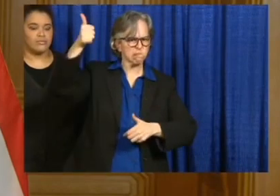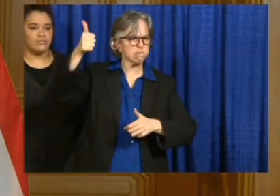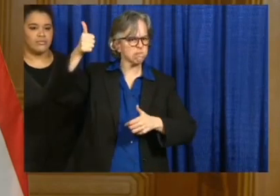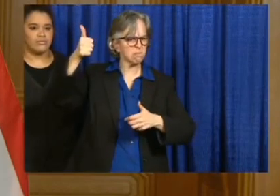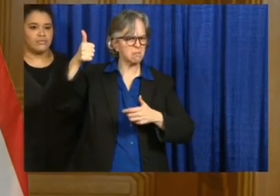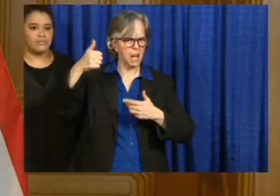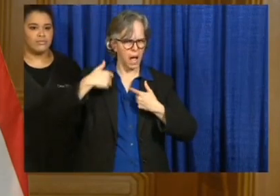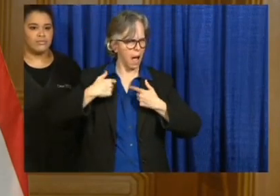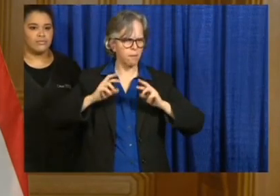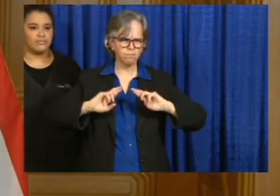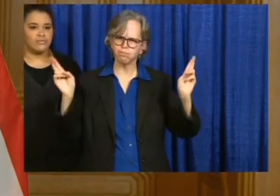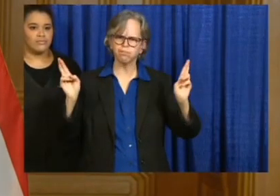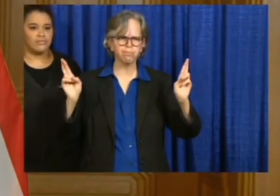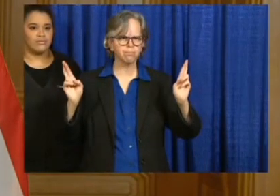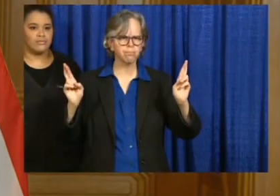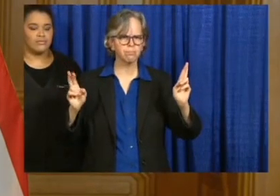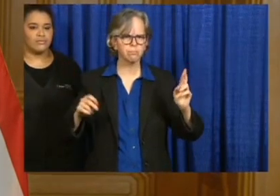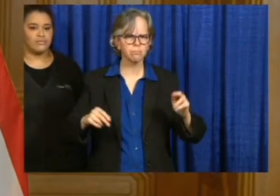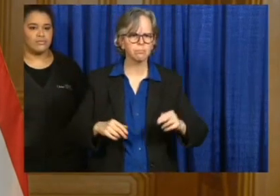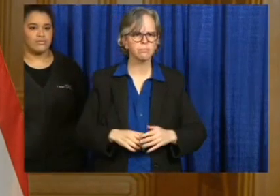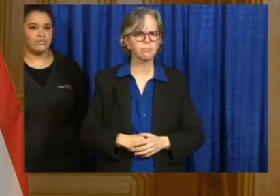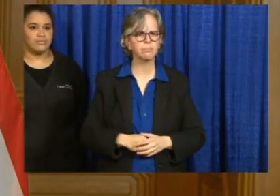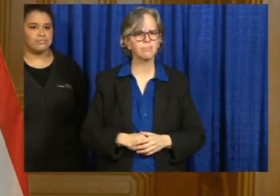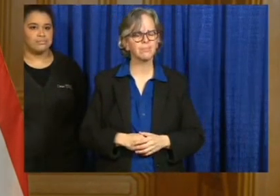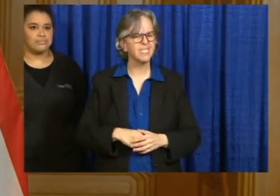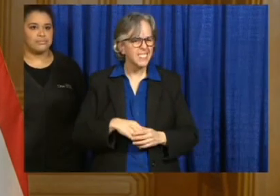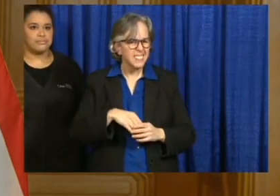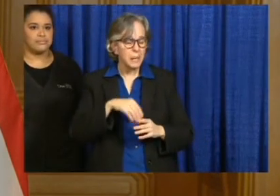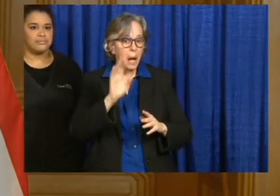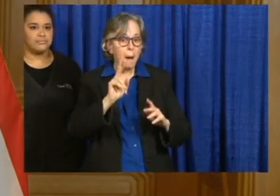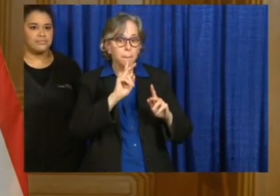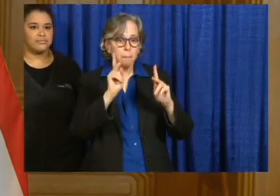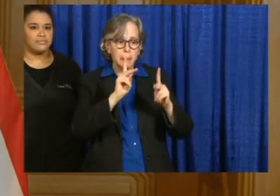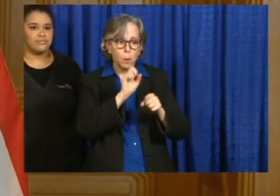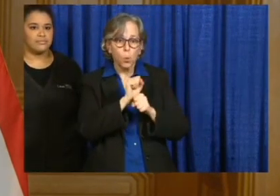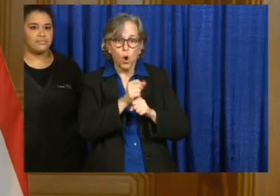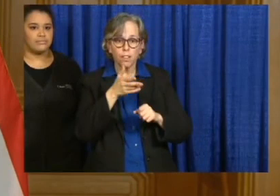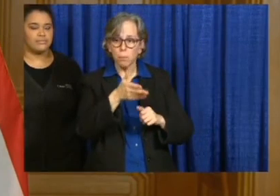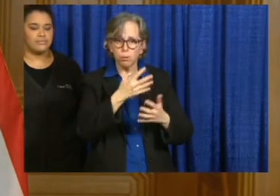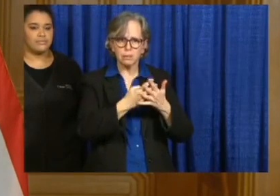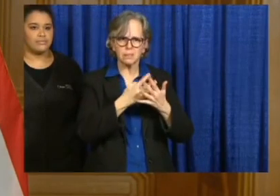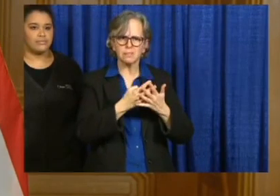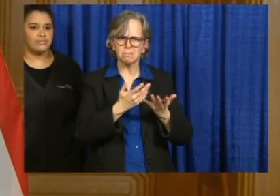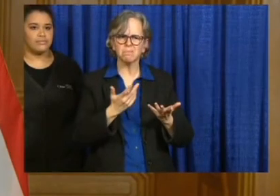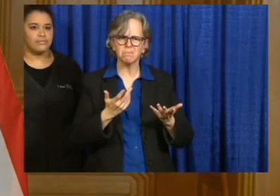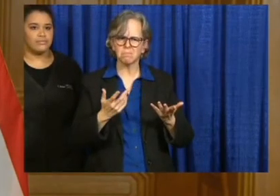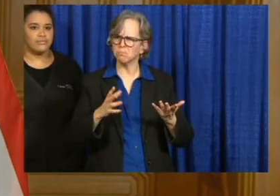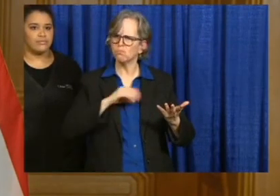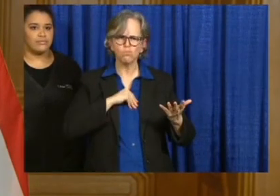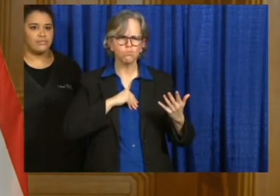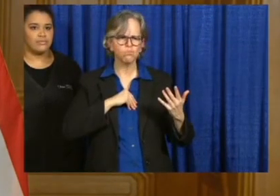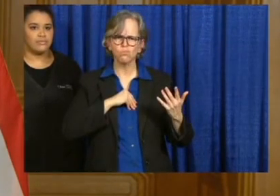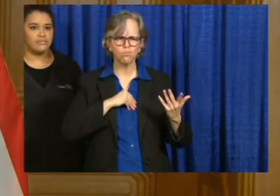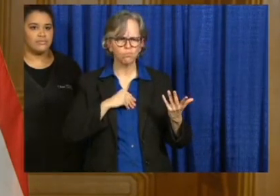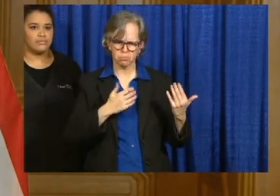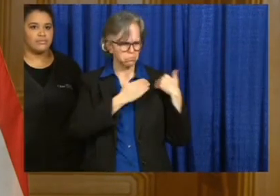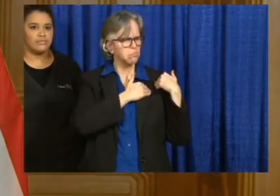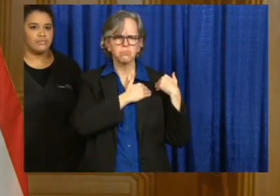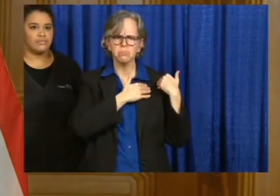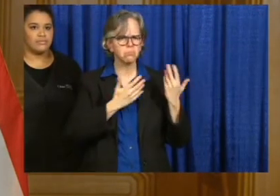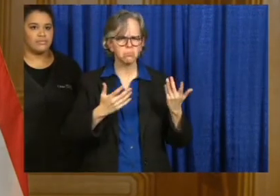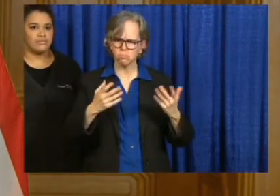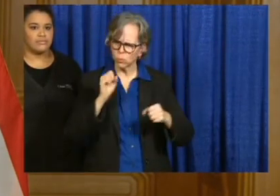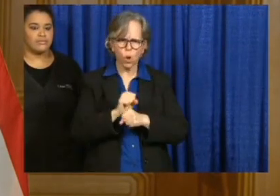among people who work in prisons. This is what their job is. They're supposed to take care of people. And so we are